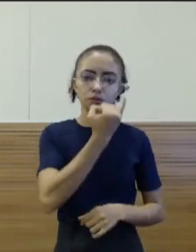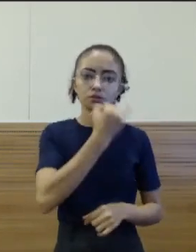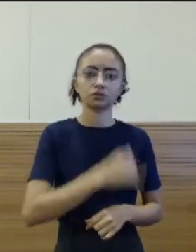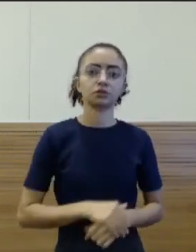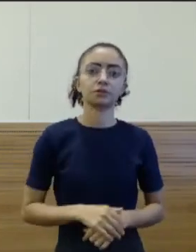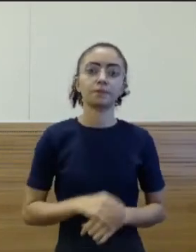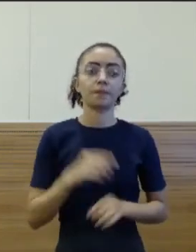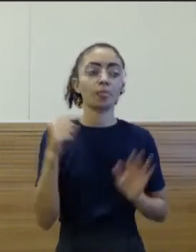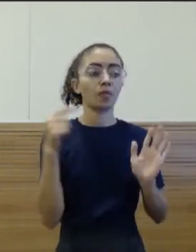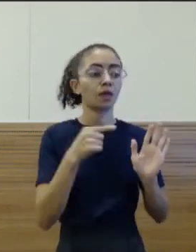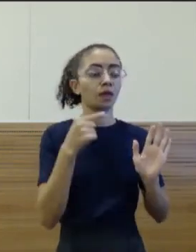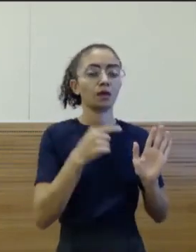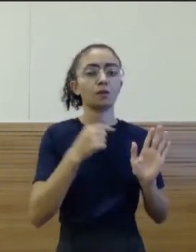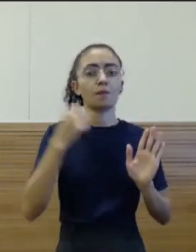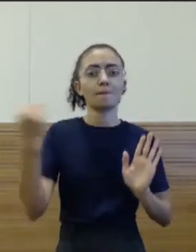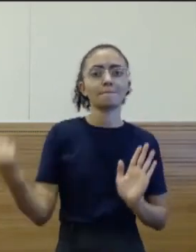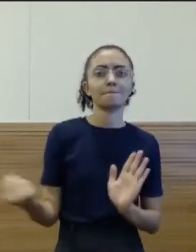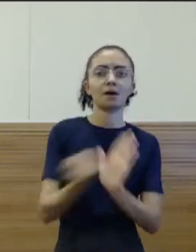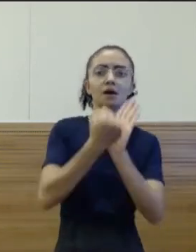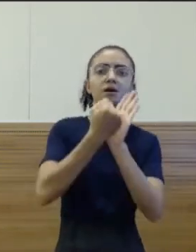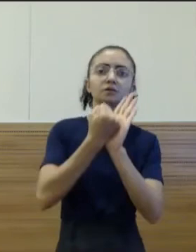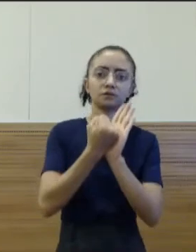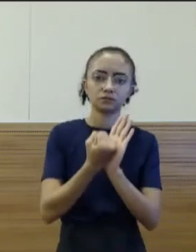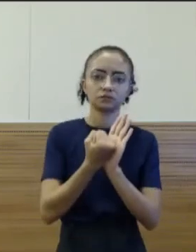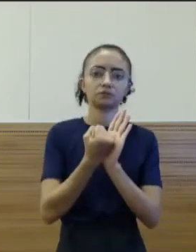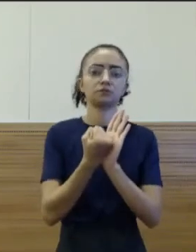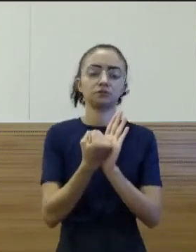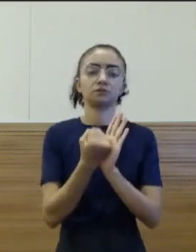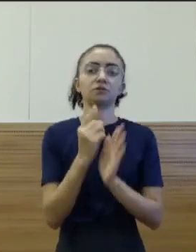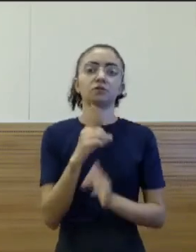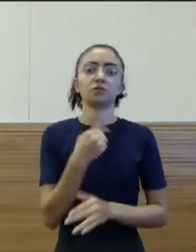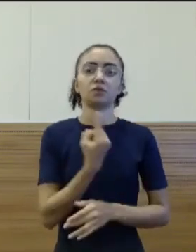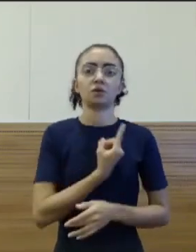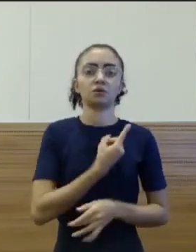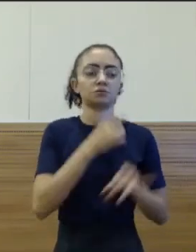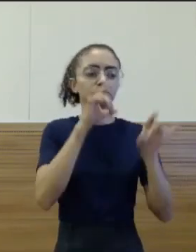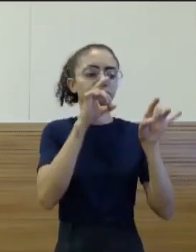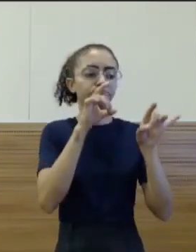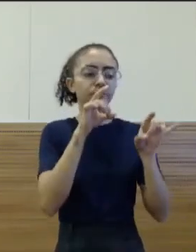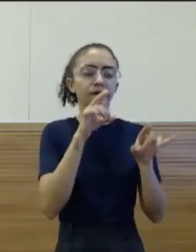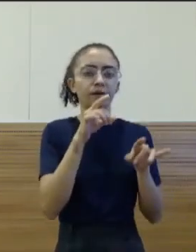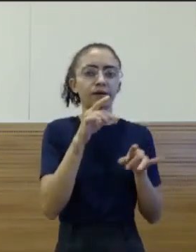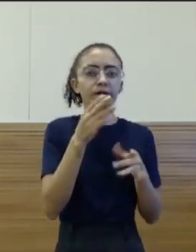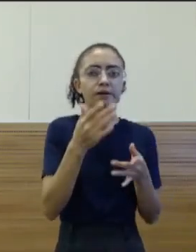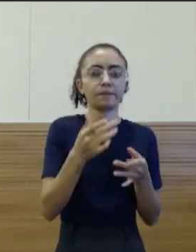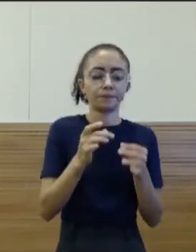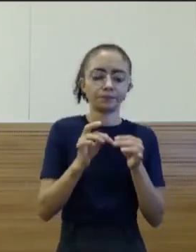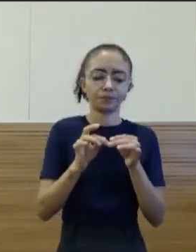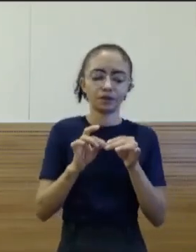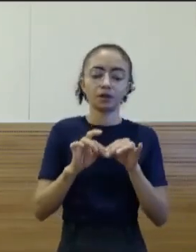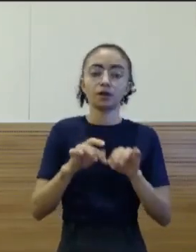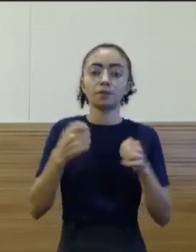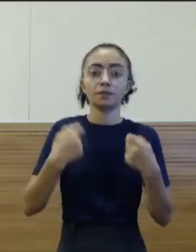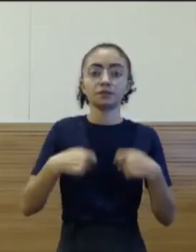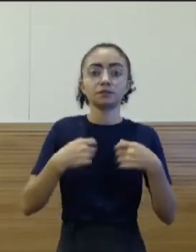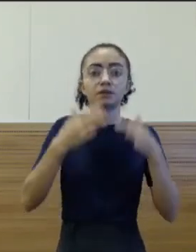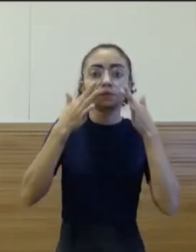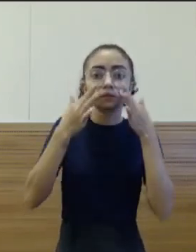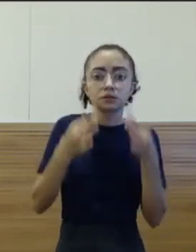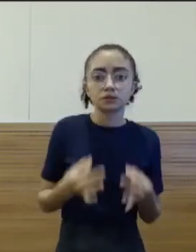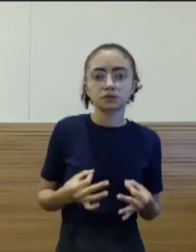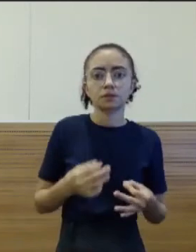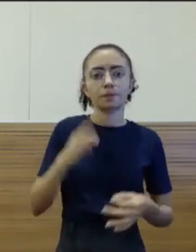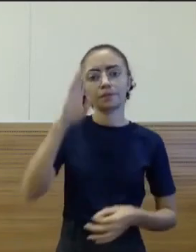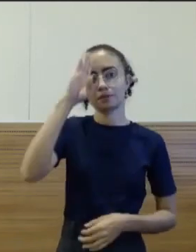how we'll see what we can't leave aside. And especially last week, there was the Food System Summit, how